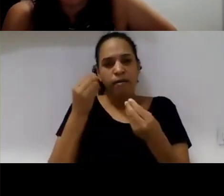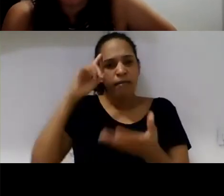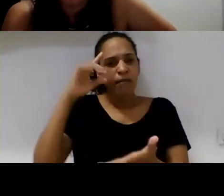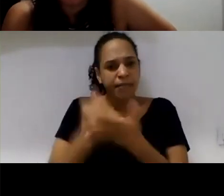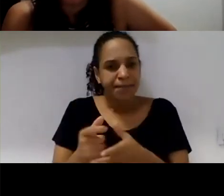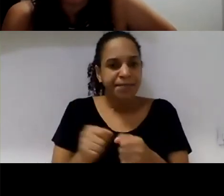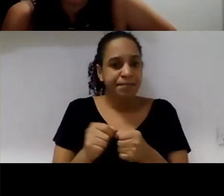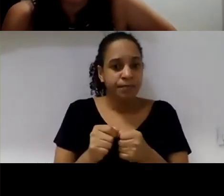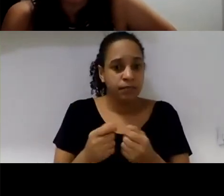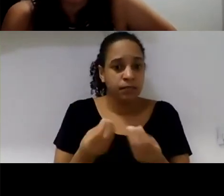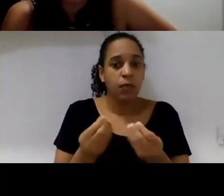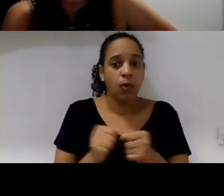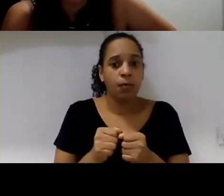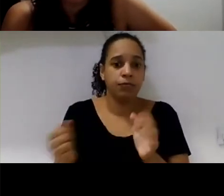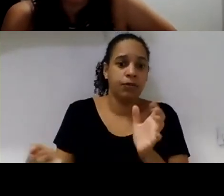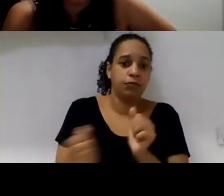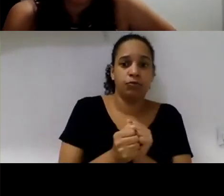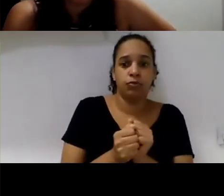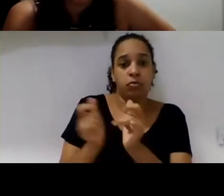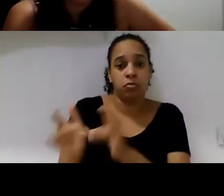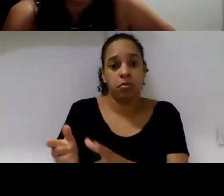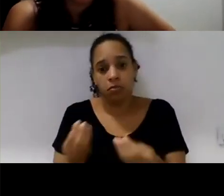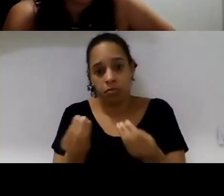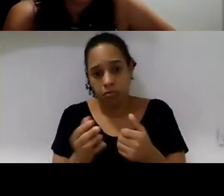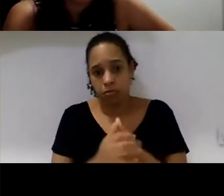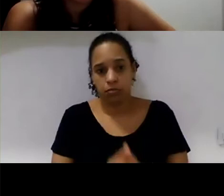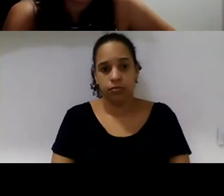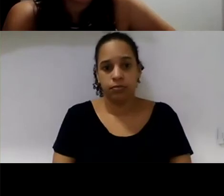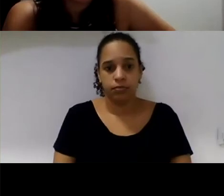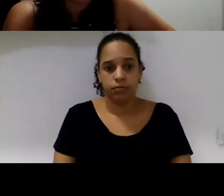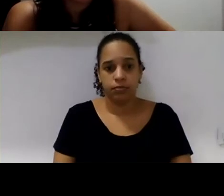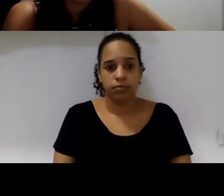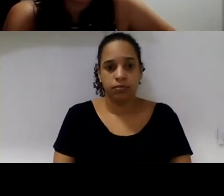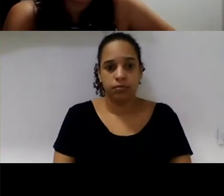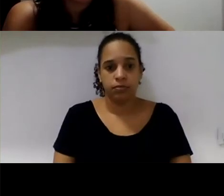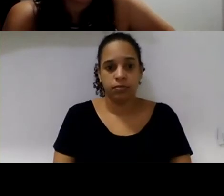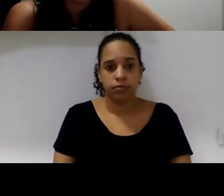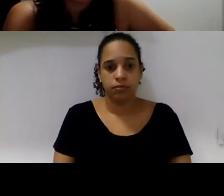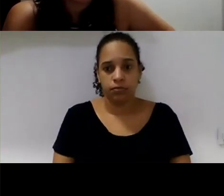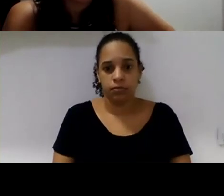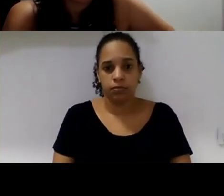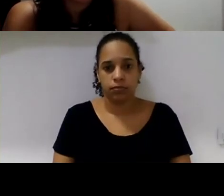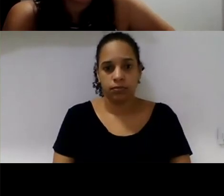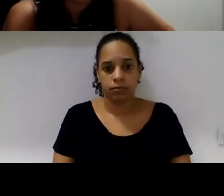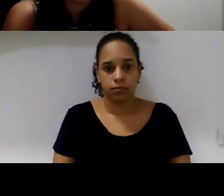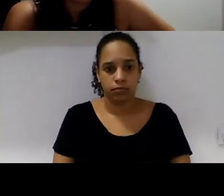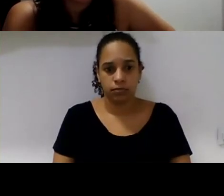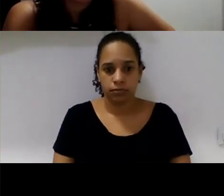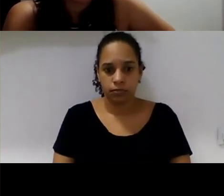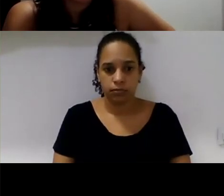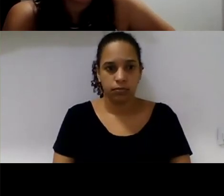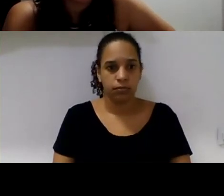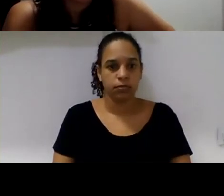do this. If there's a minority that's being overlooked. Now, what you find is this